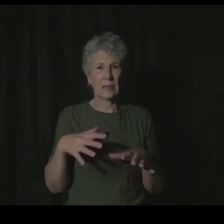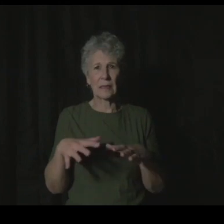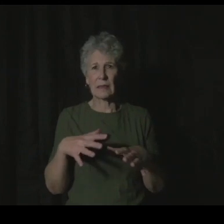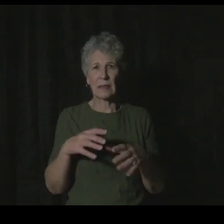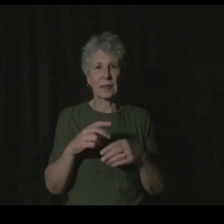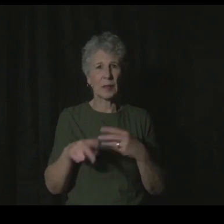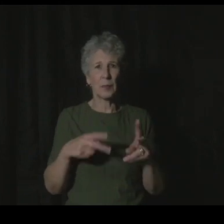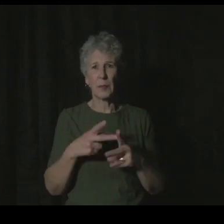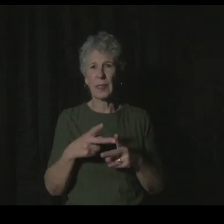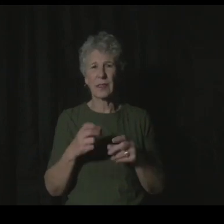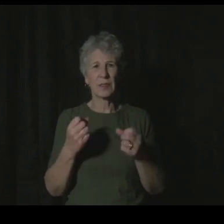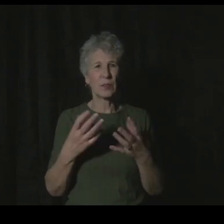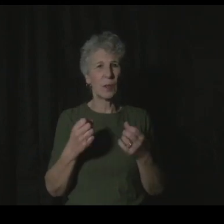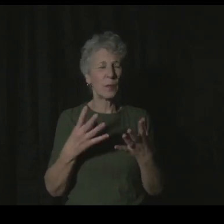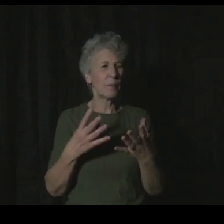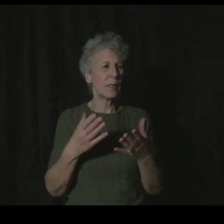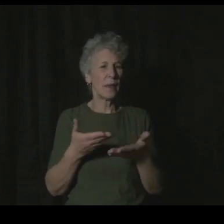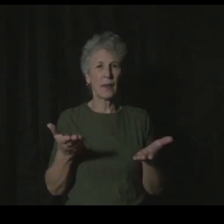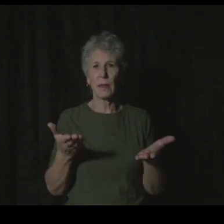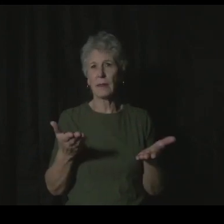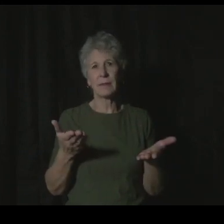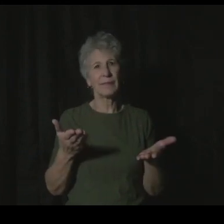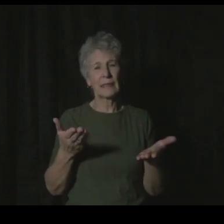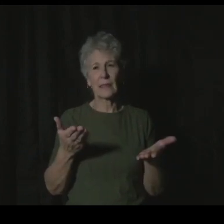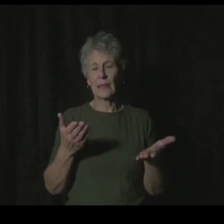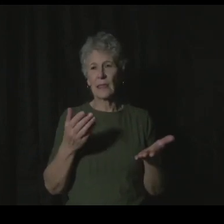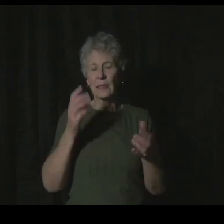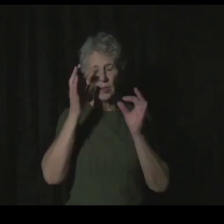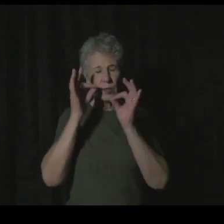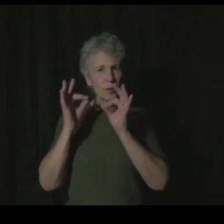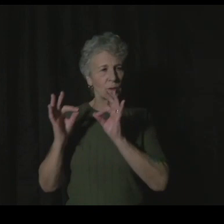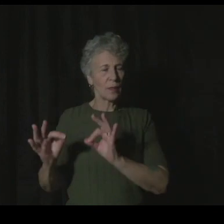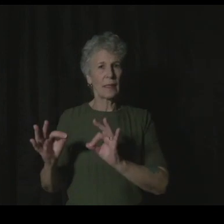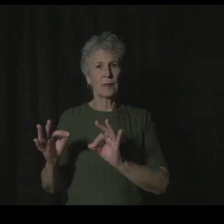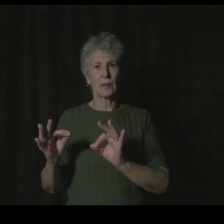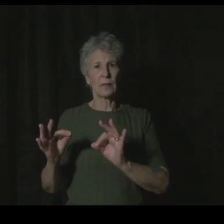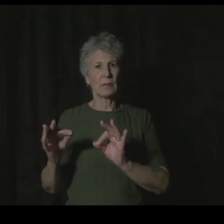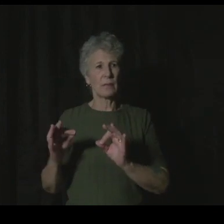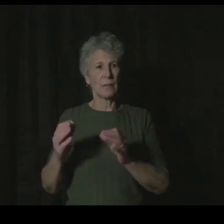There is so much uncertainty and distraction.